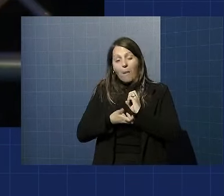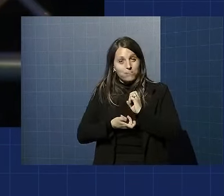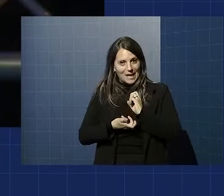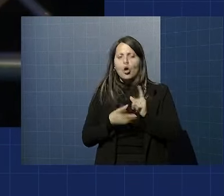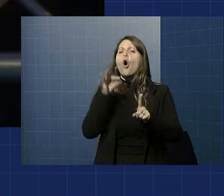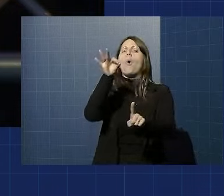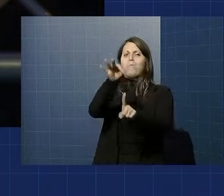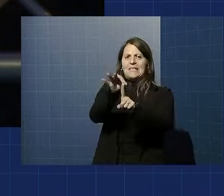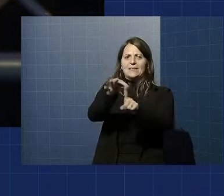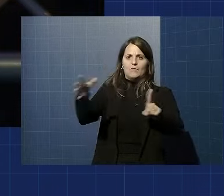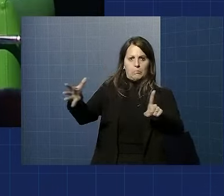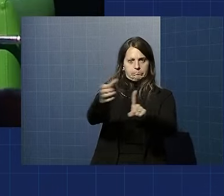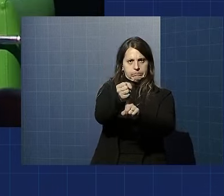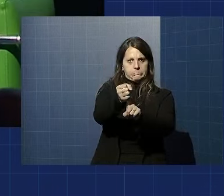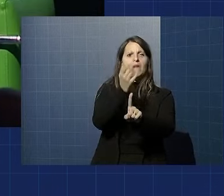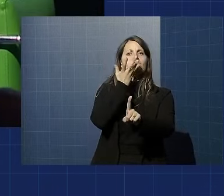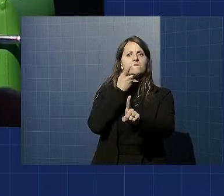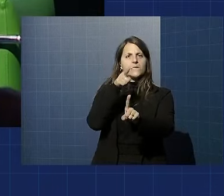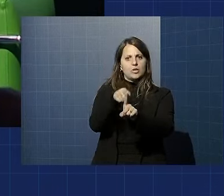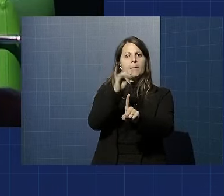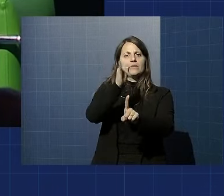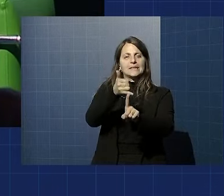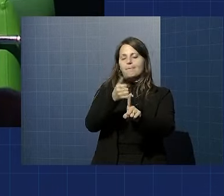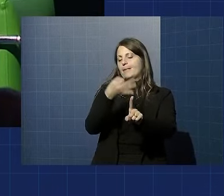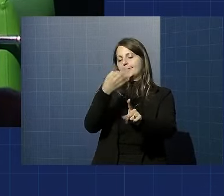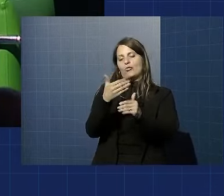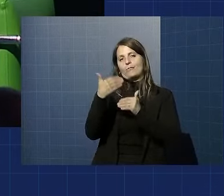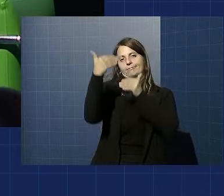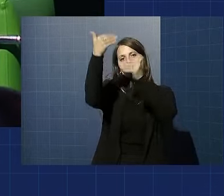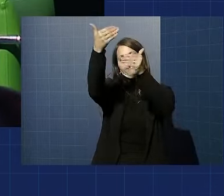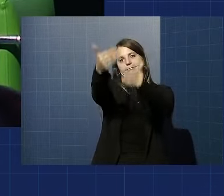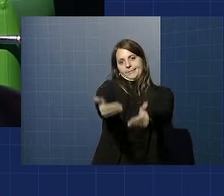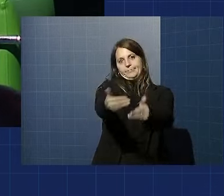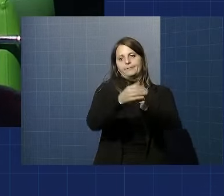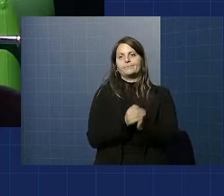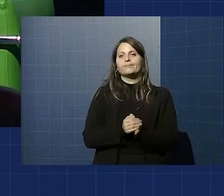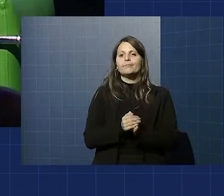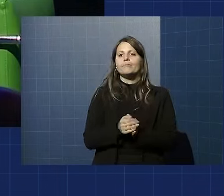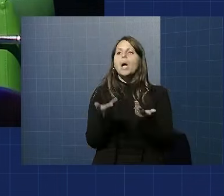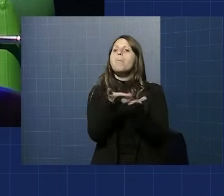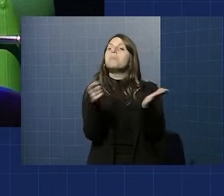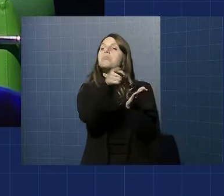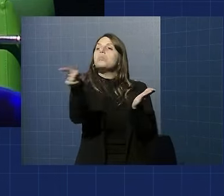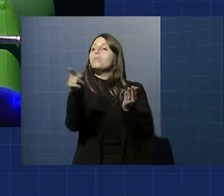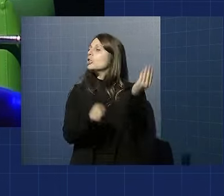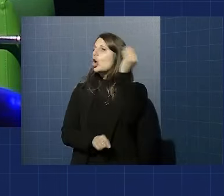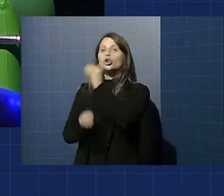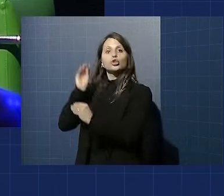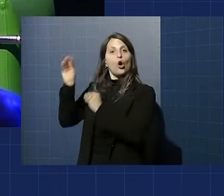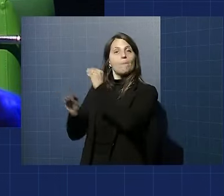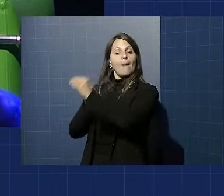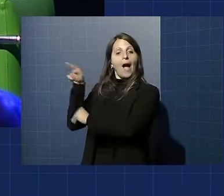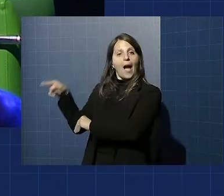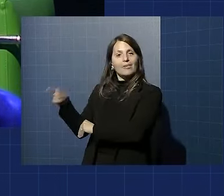yeah. Mi chiedo se ci sono delle domande dal pubblico, immagino ce ne saranno tante perché l'argomento che